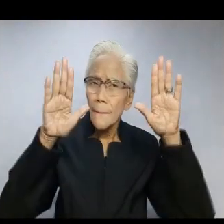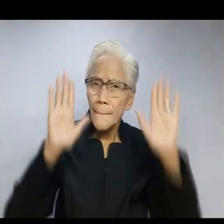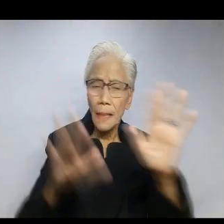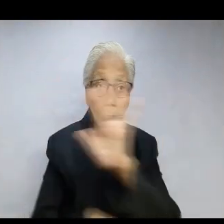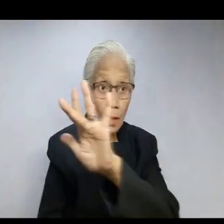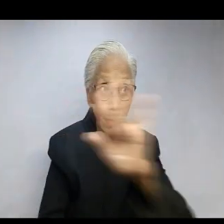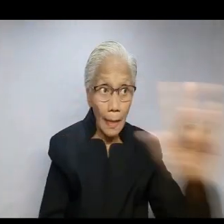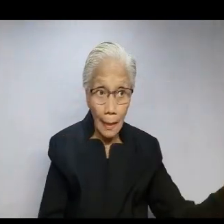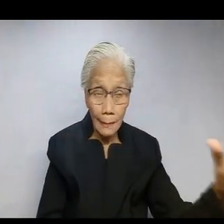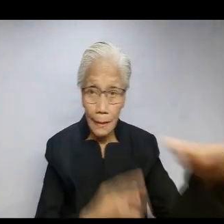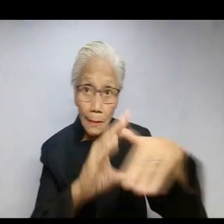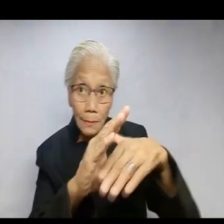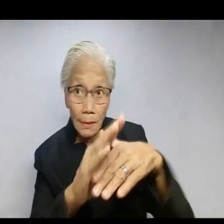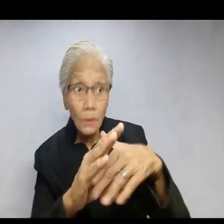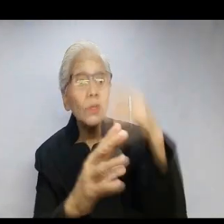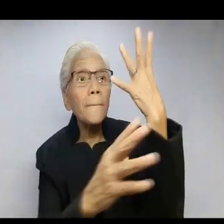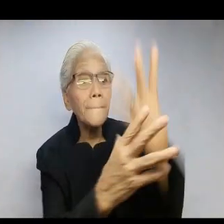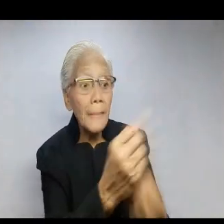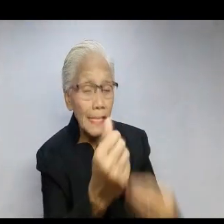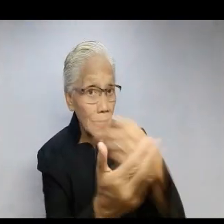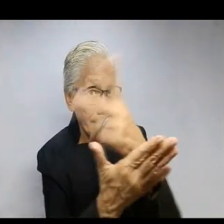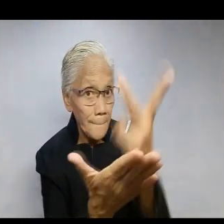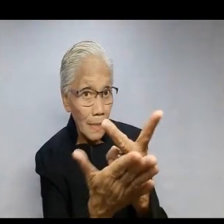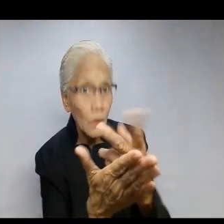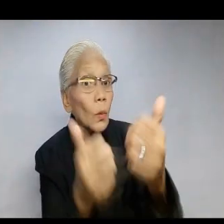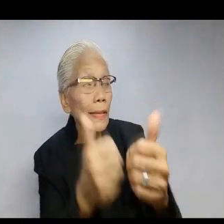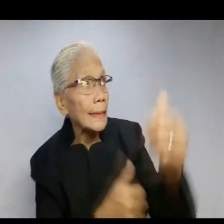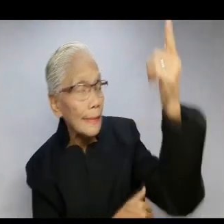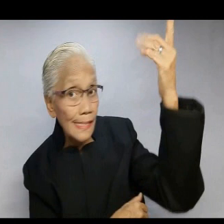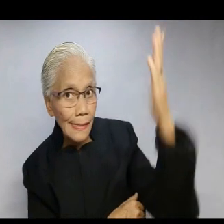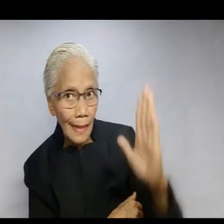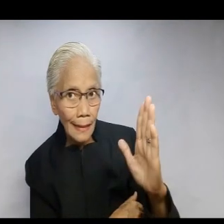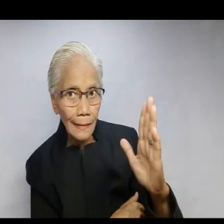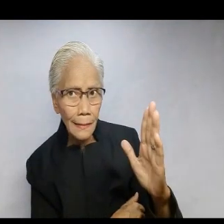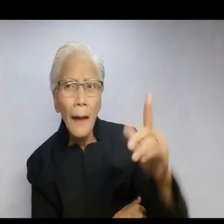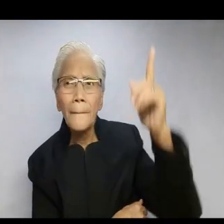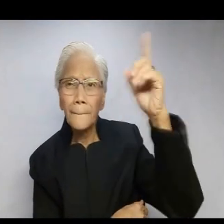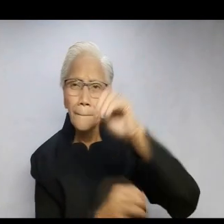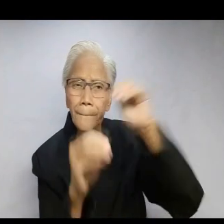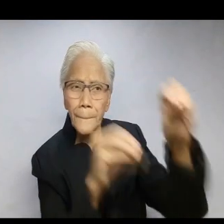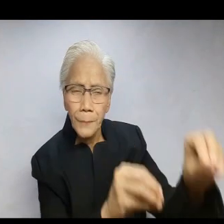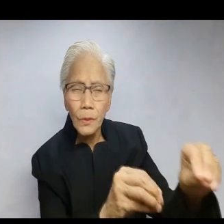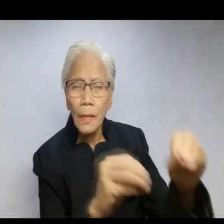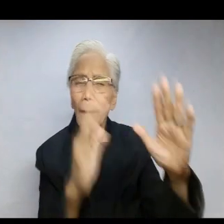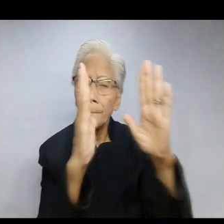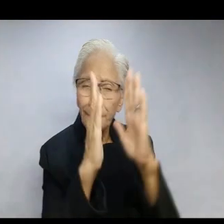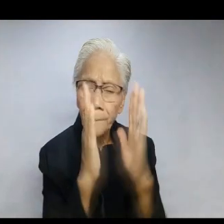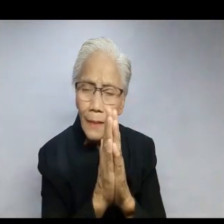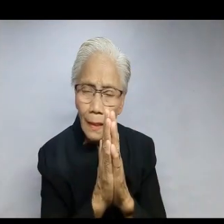this: submit your empty space to the missing piece, God.